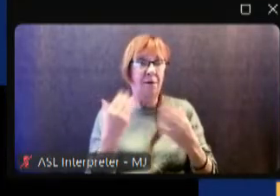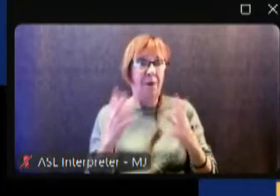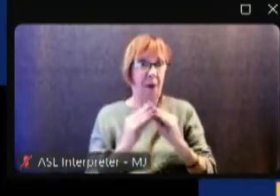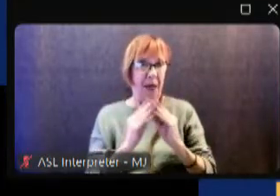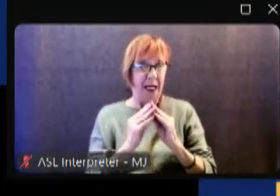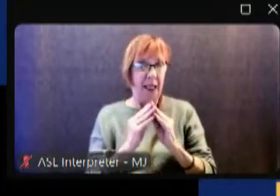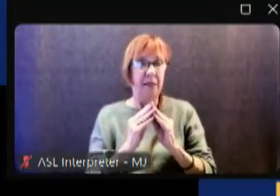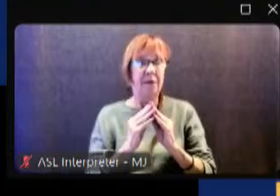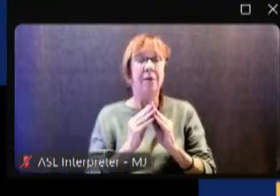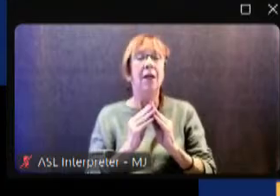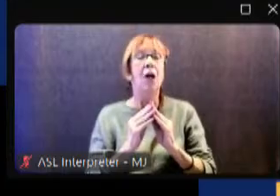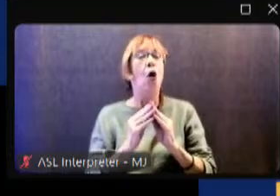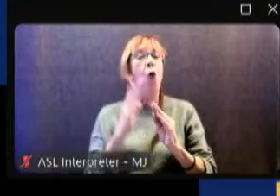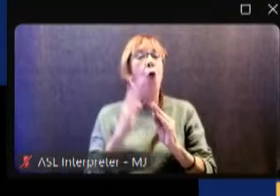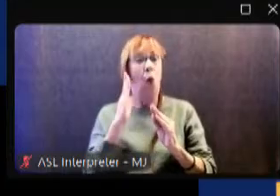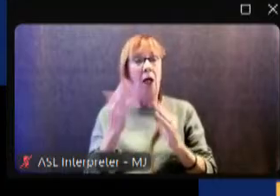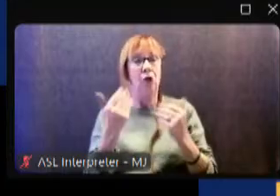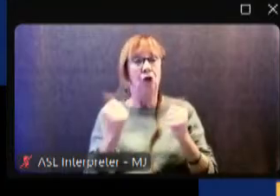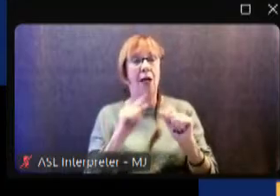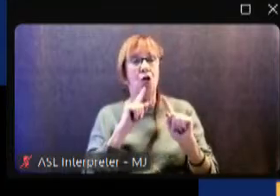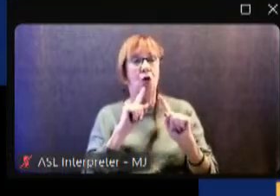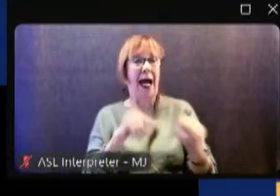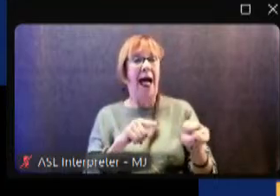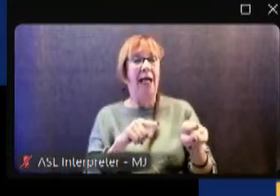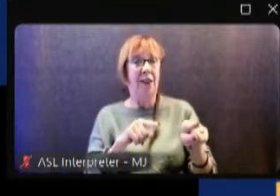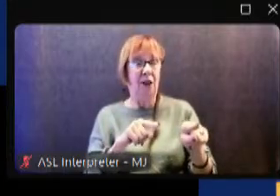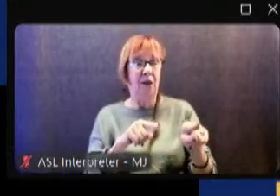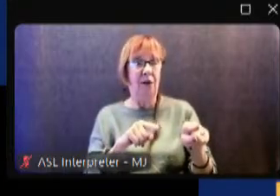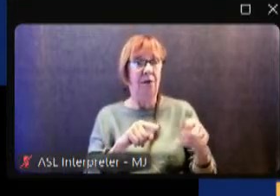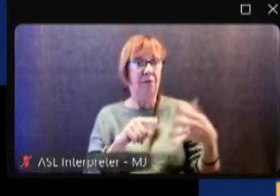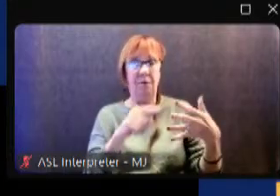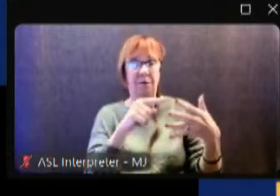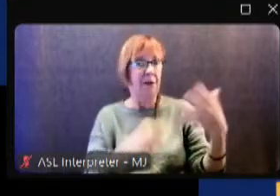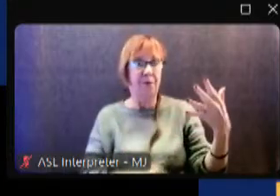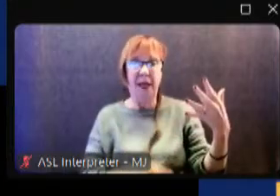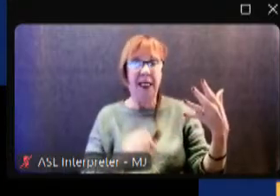As a reminder, you can find answers to frequently asked questions on